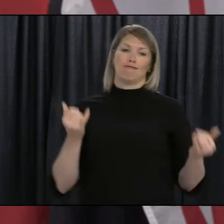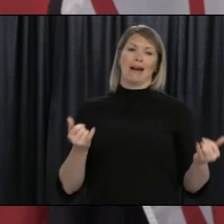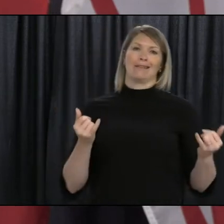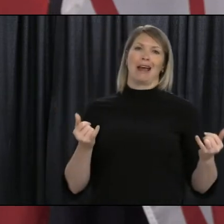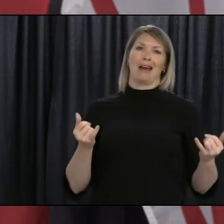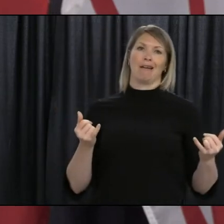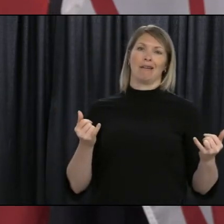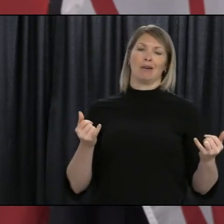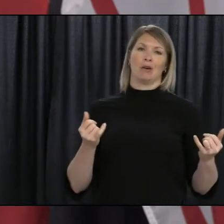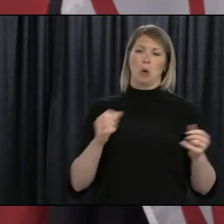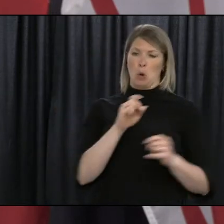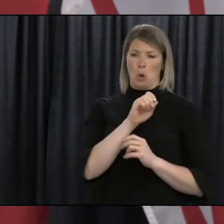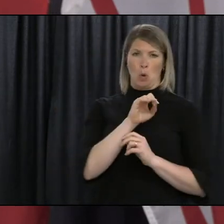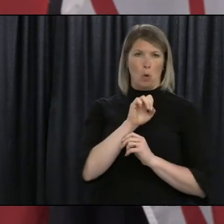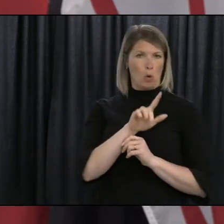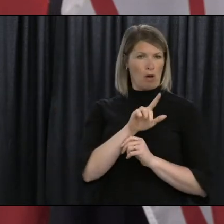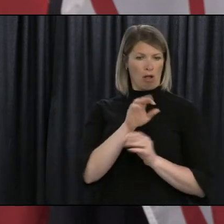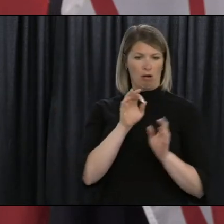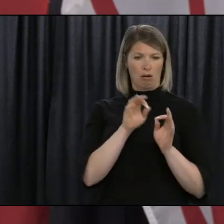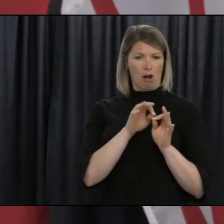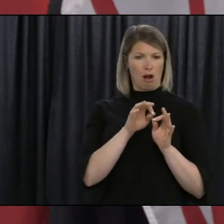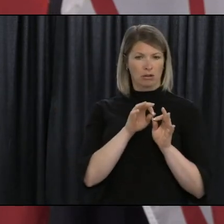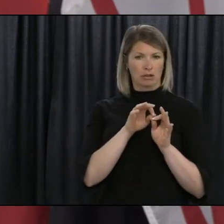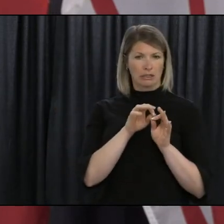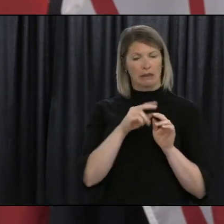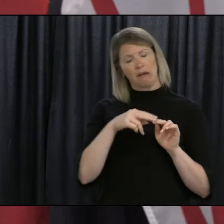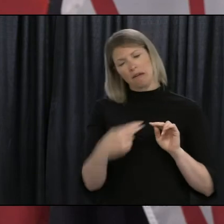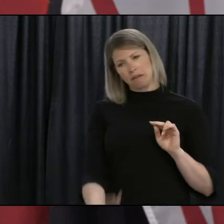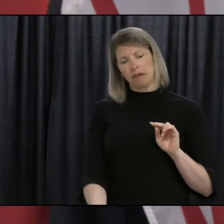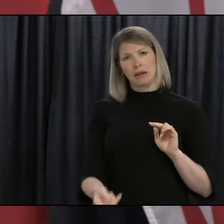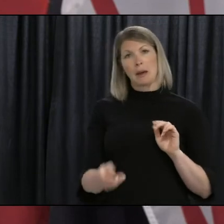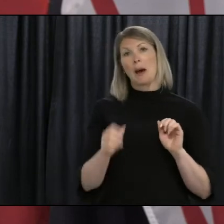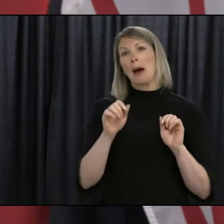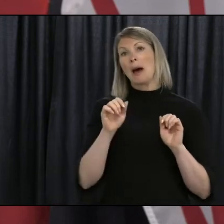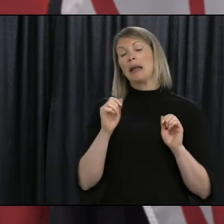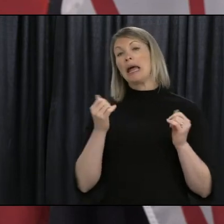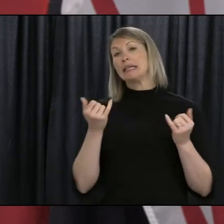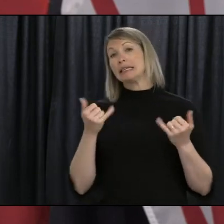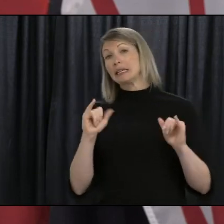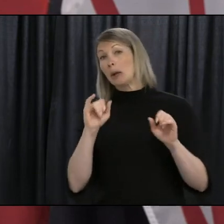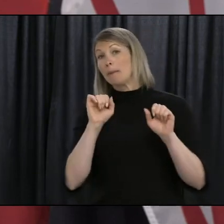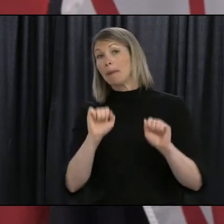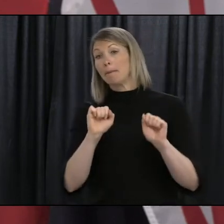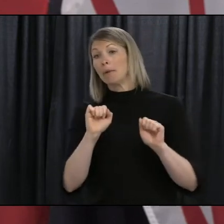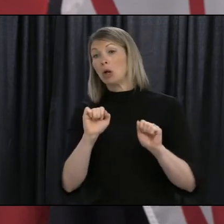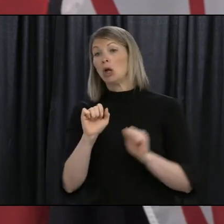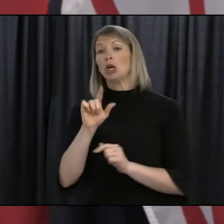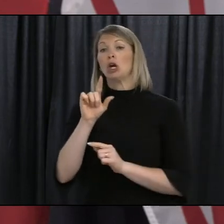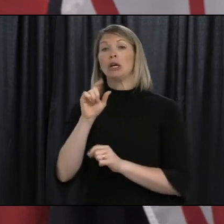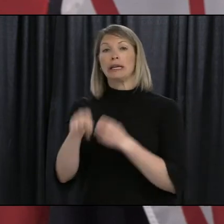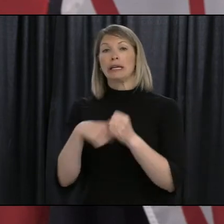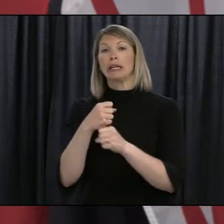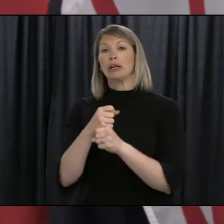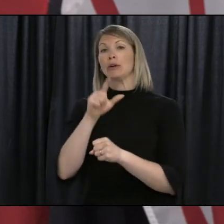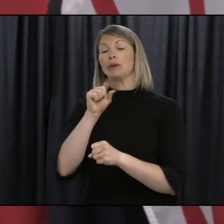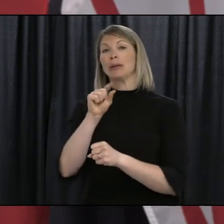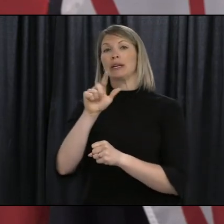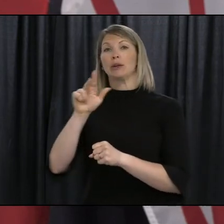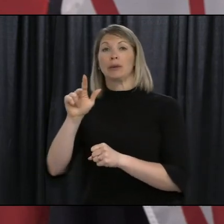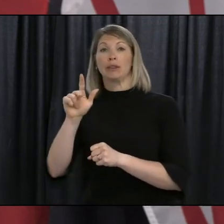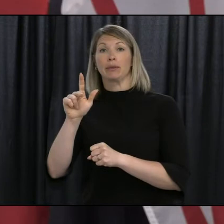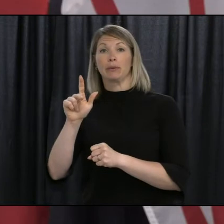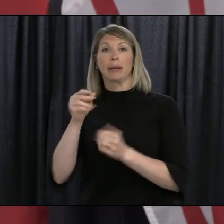it is not possible to get back to surplus by 22-23. I will say that while we